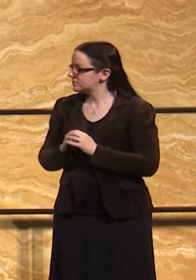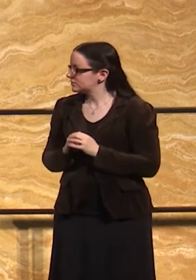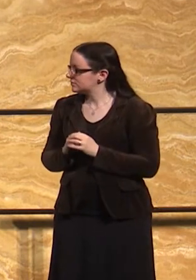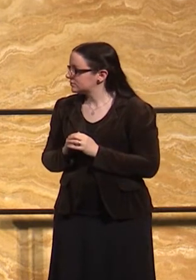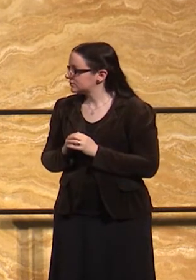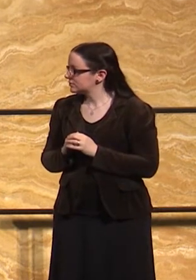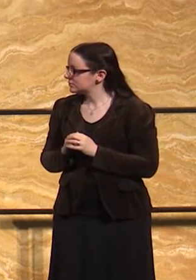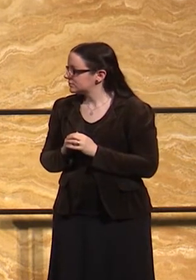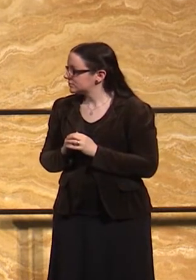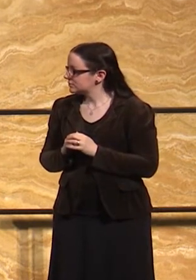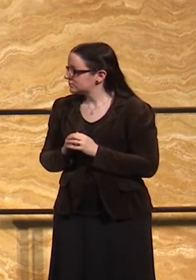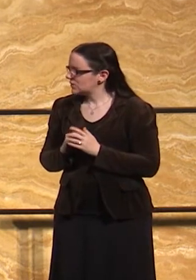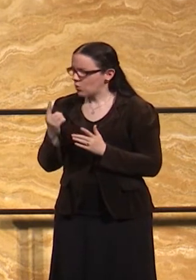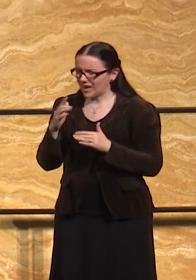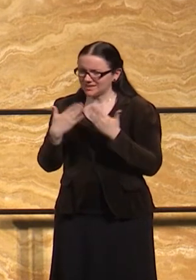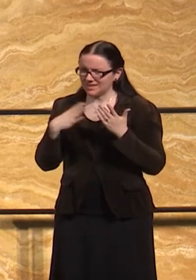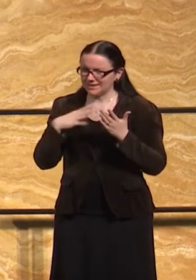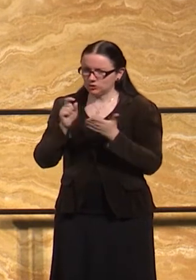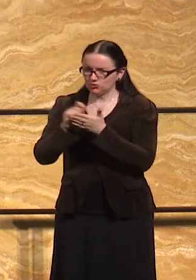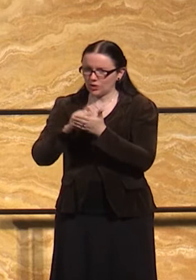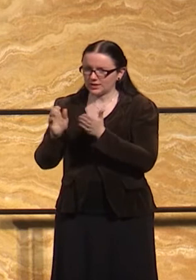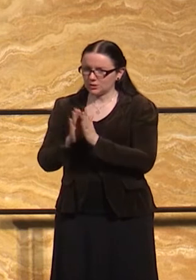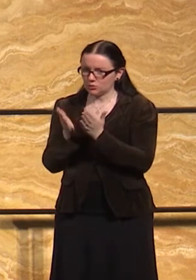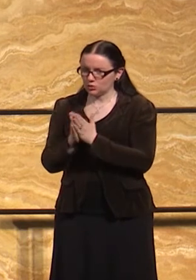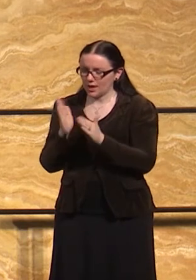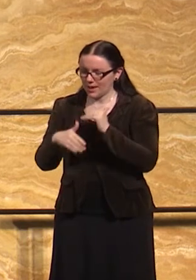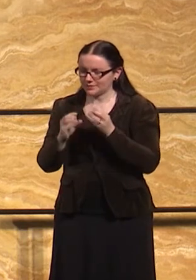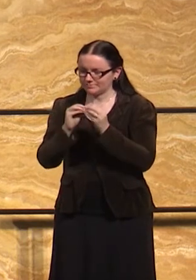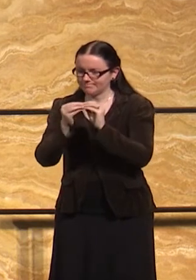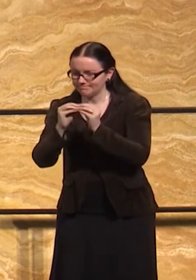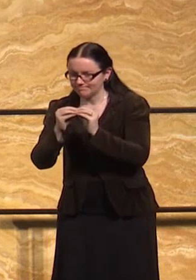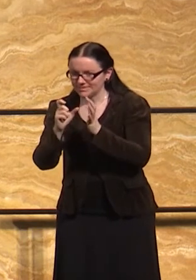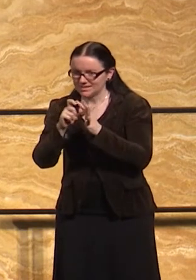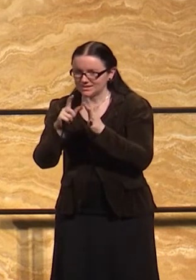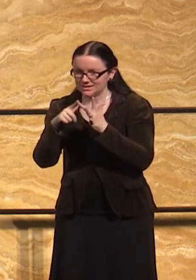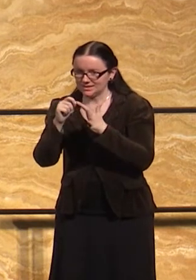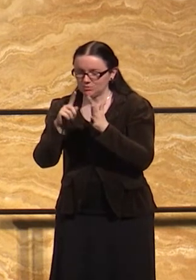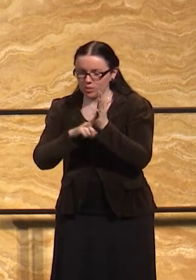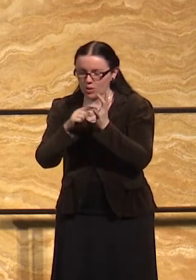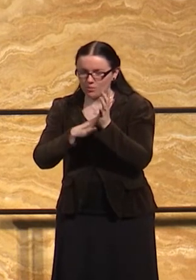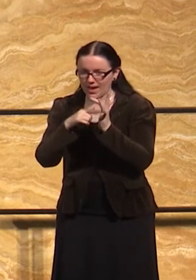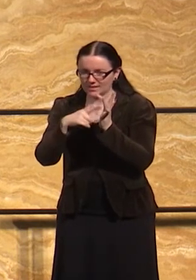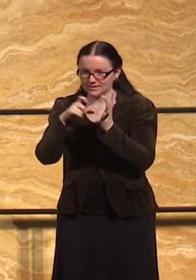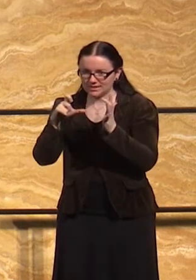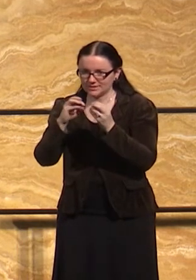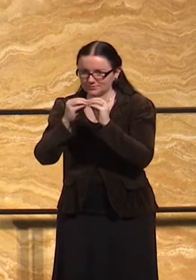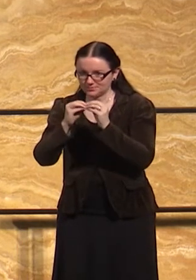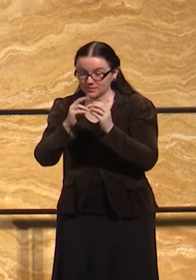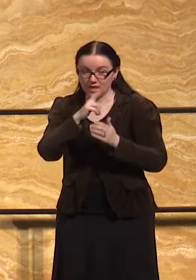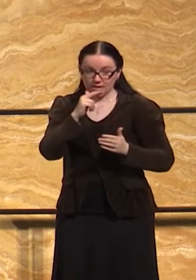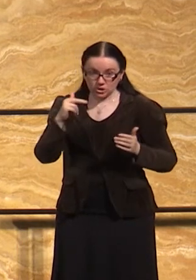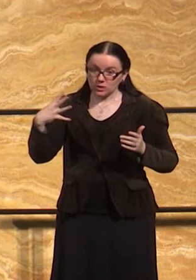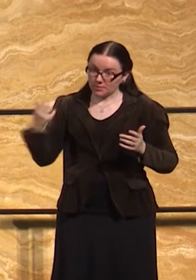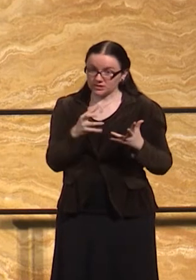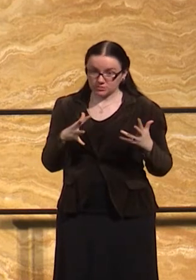written about the diplomatic negotiation that took place behind the scenes. Because Indonesia had to agree